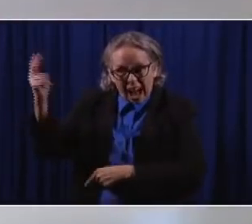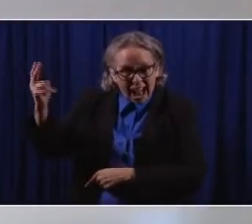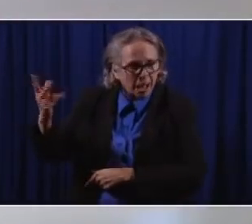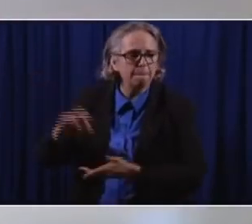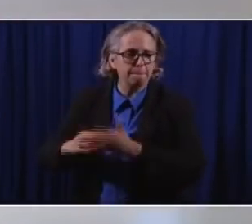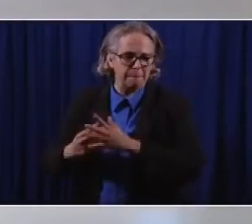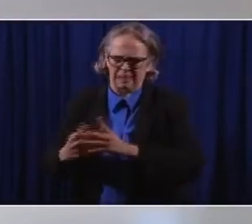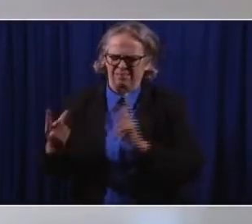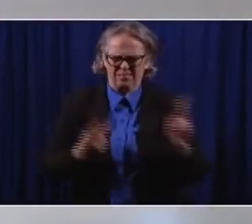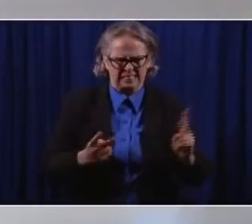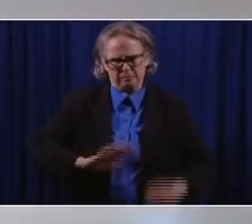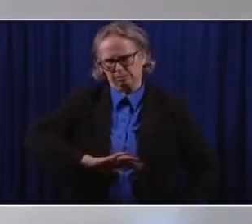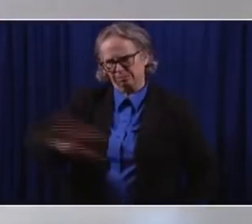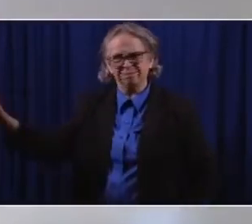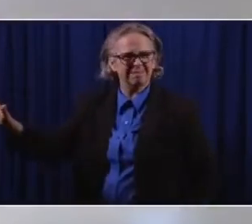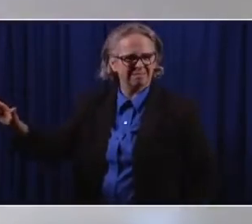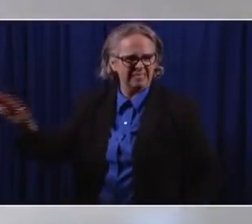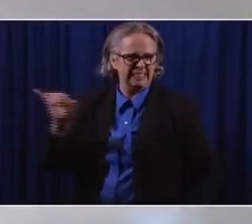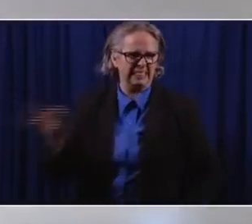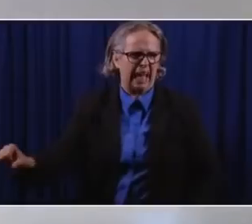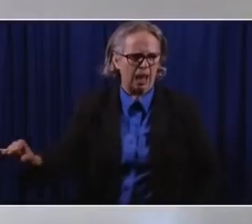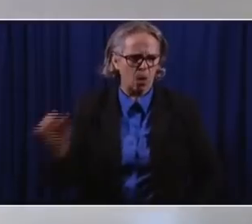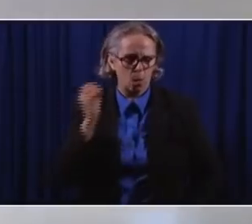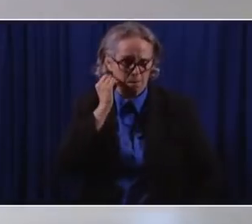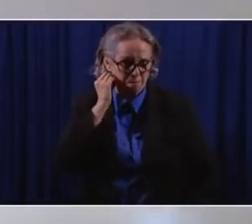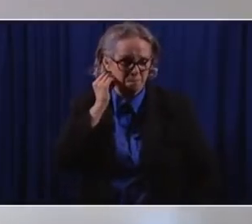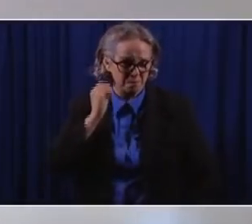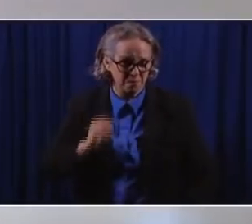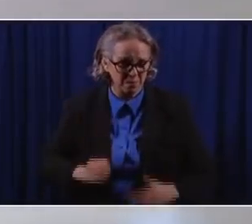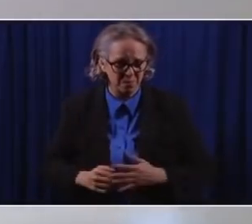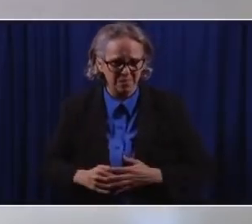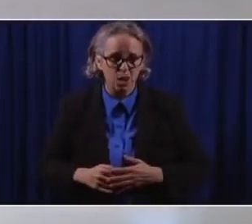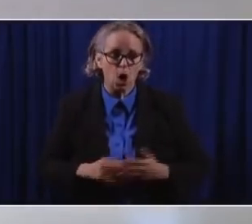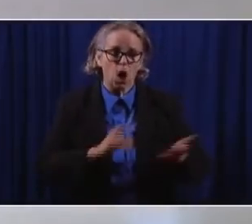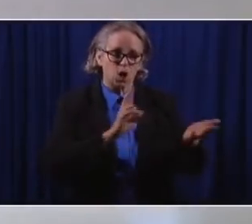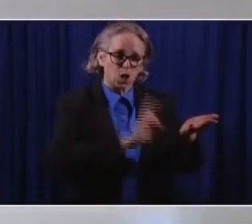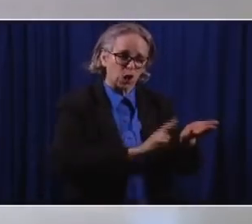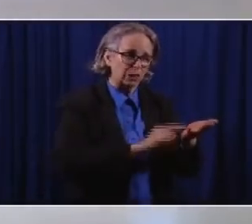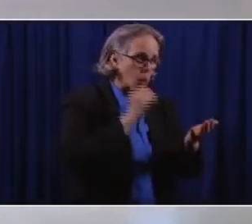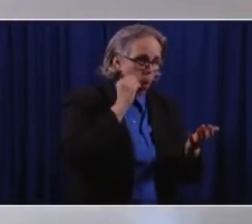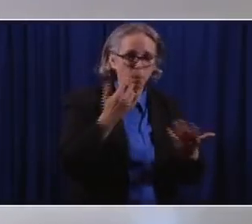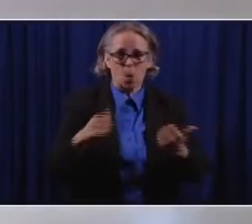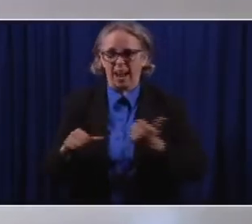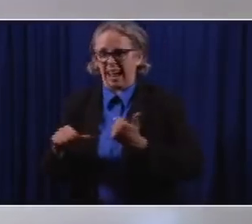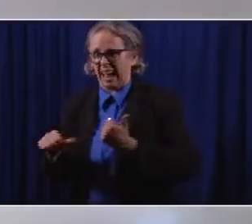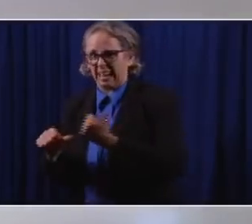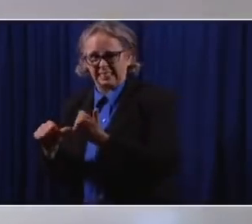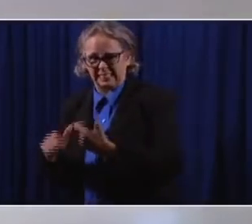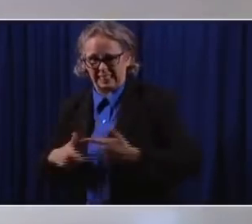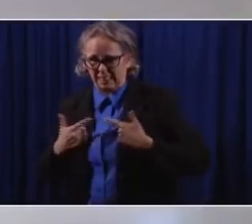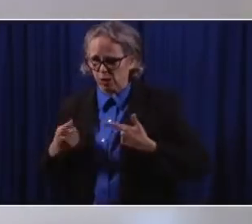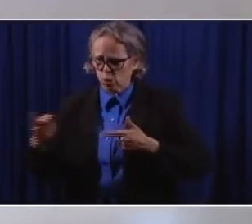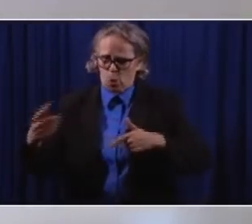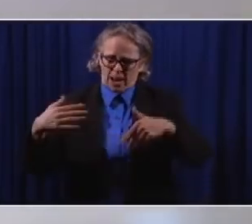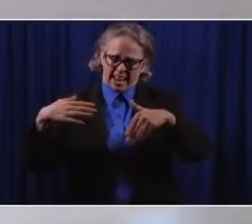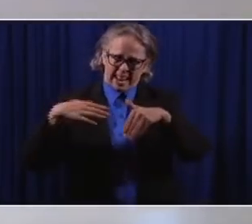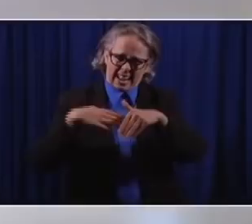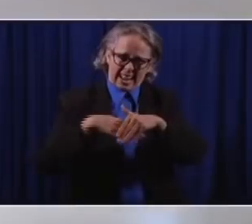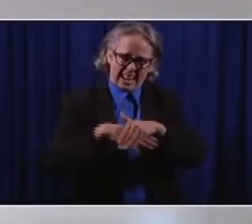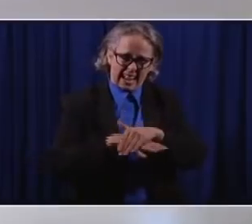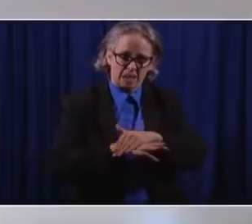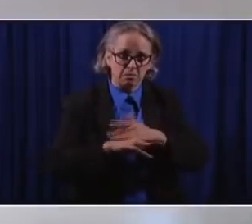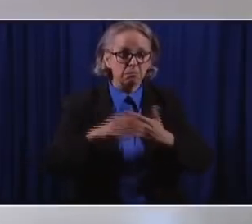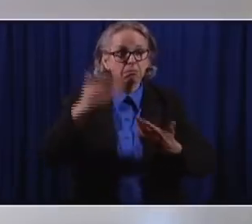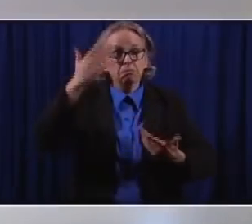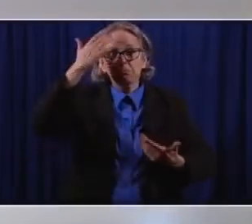our part. When you walk into a nursing home or an assisted living facility, all of us can unknowingly be carrying the